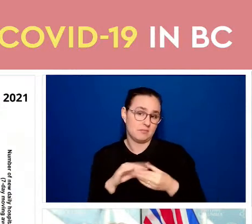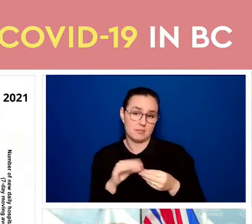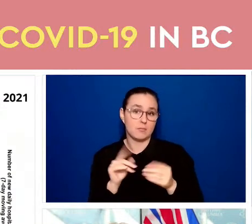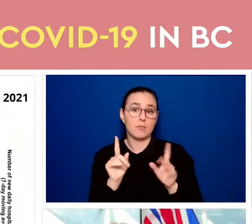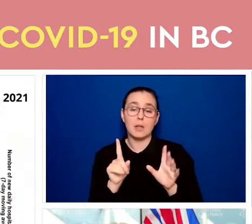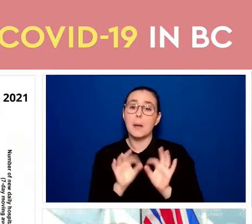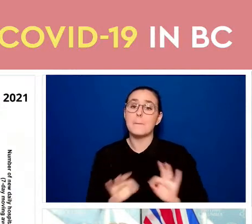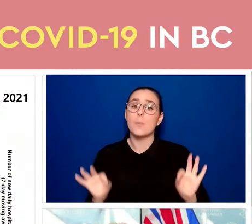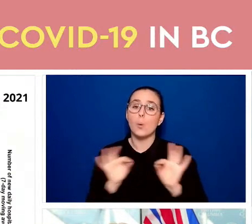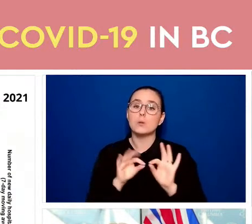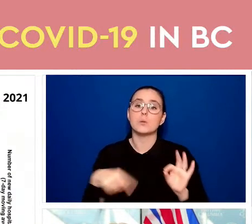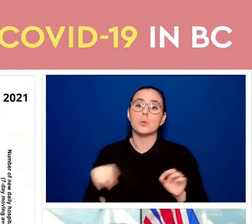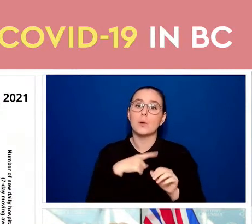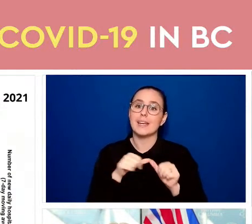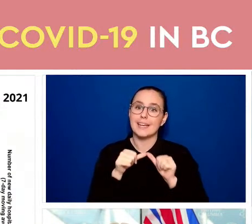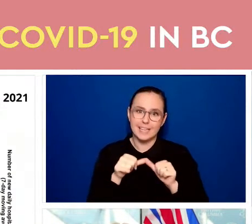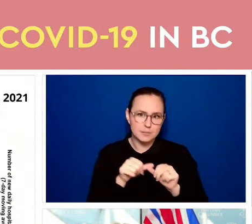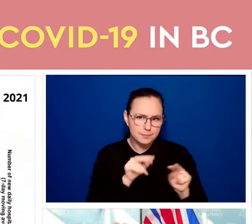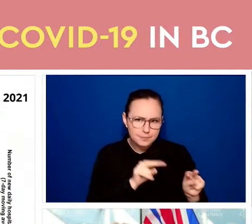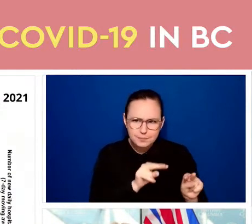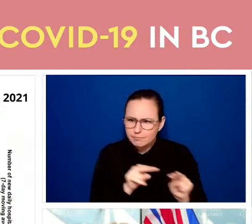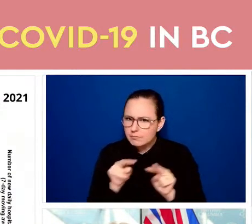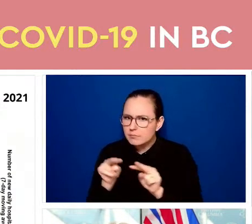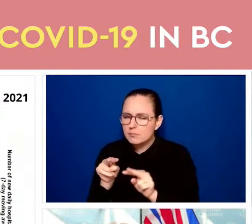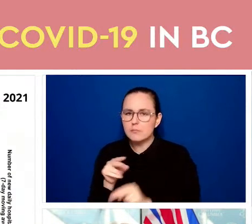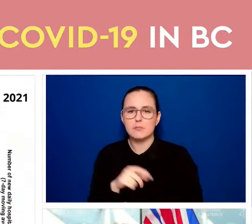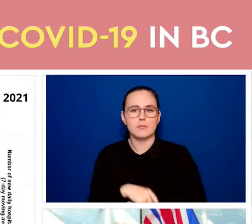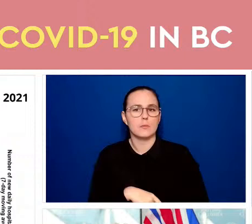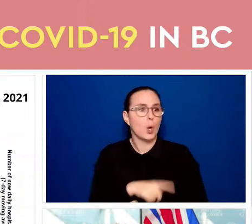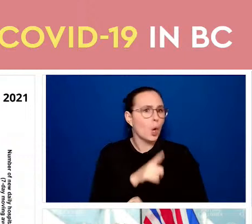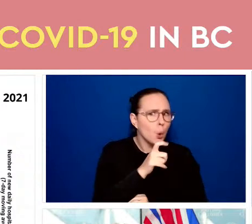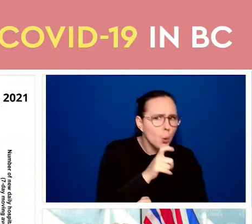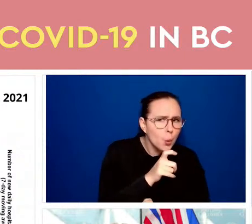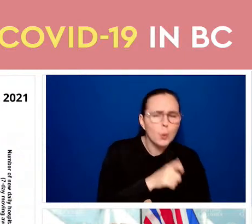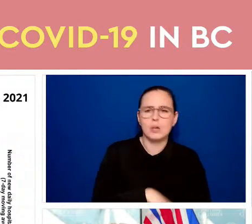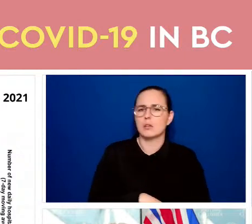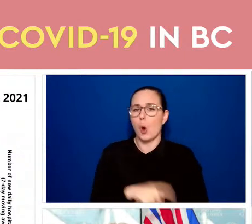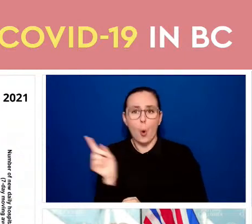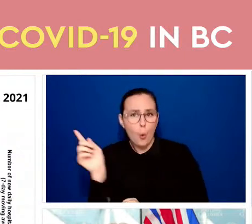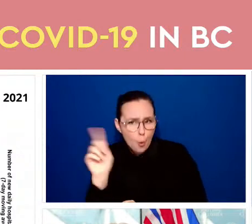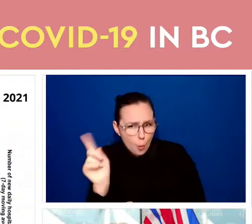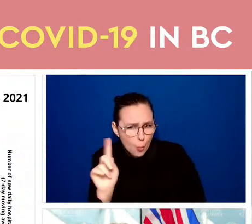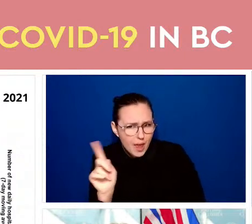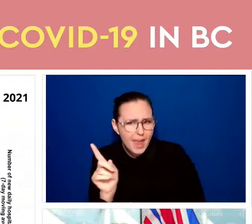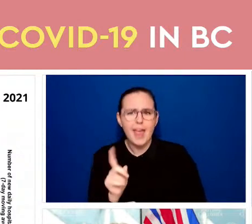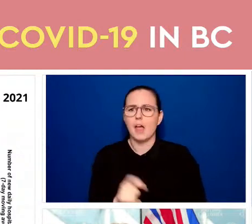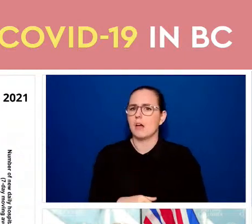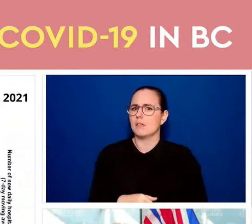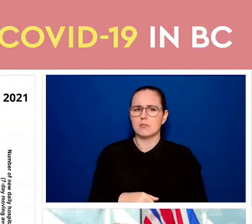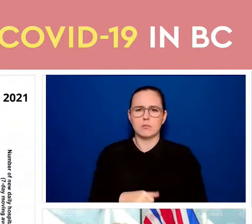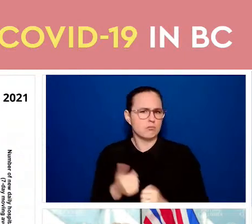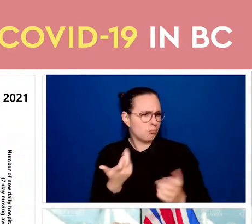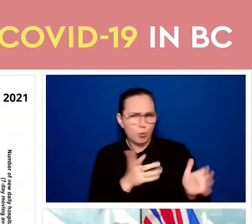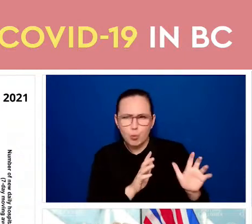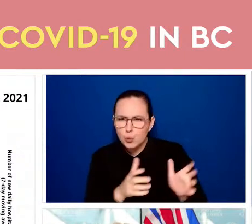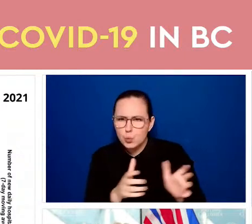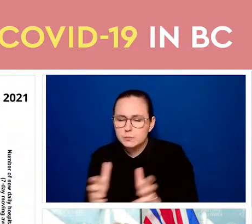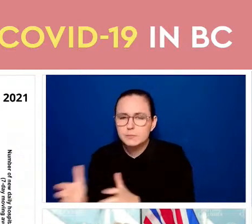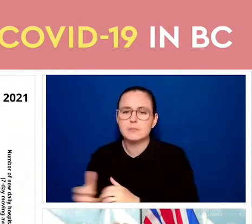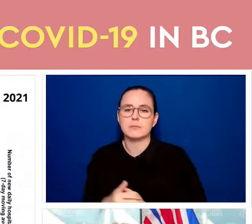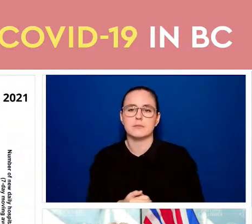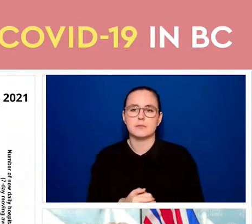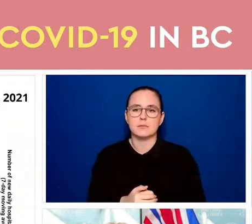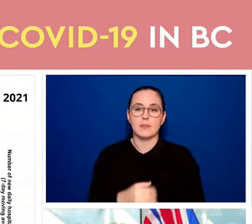to who's getting infected and where, and to make sure we understand if we're seeing increases in hospitalizations